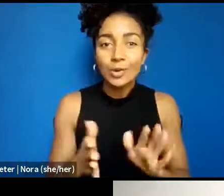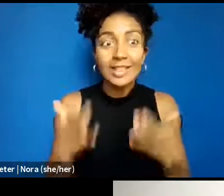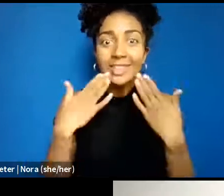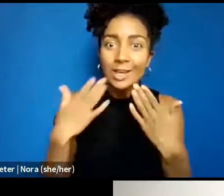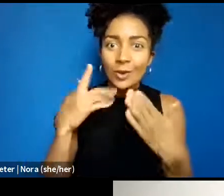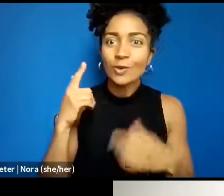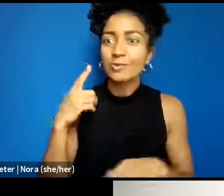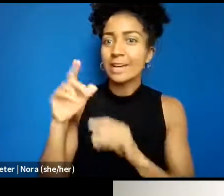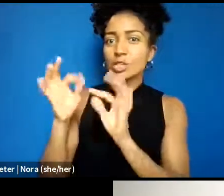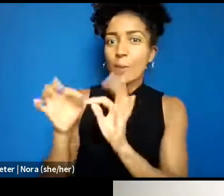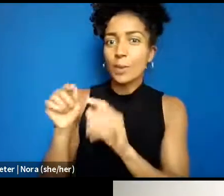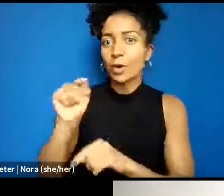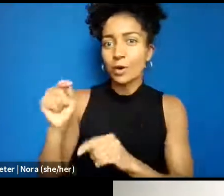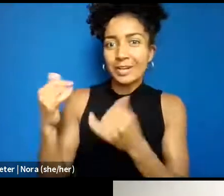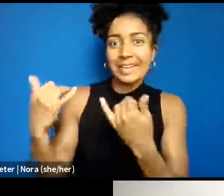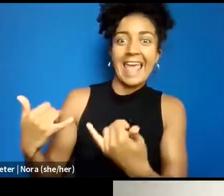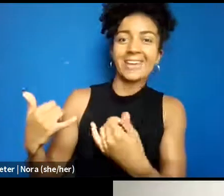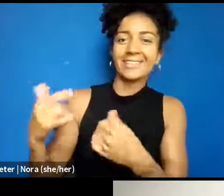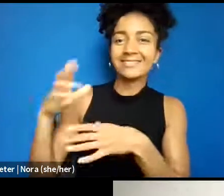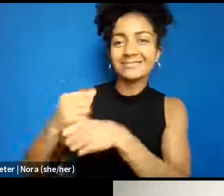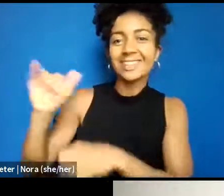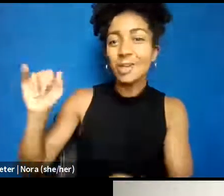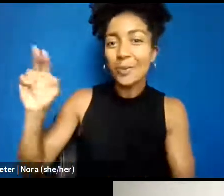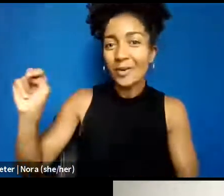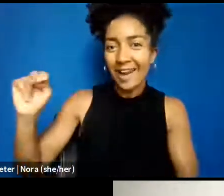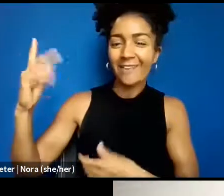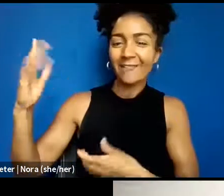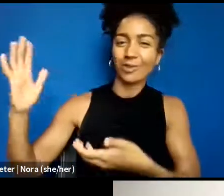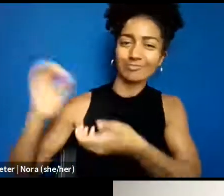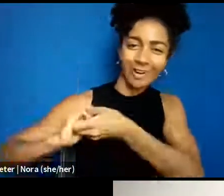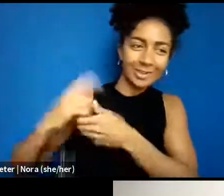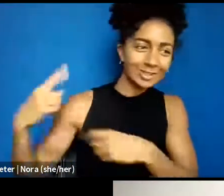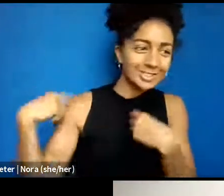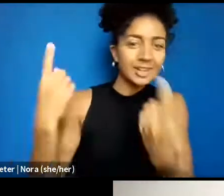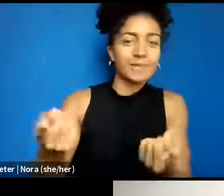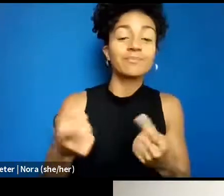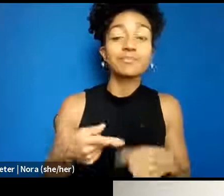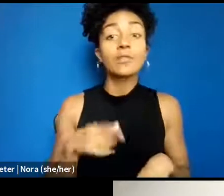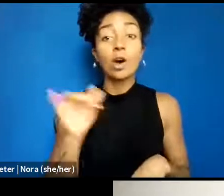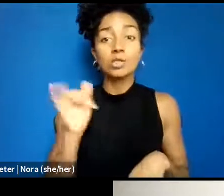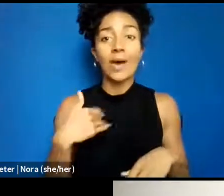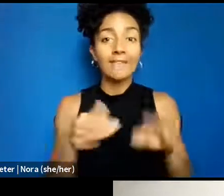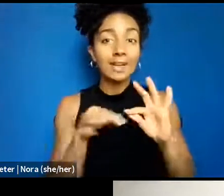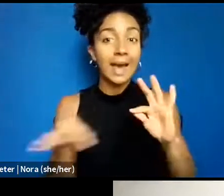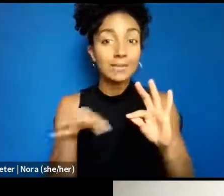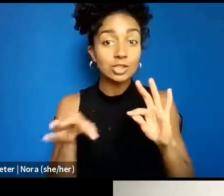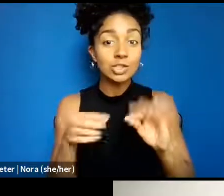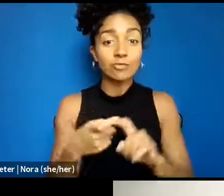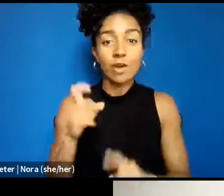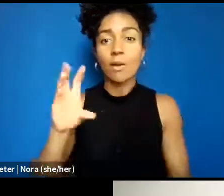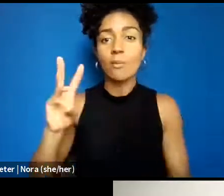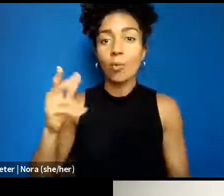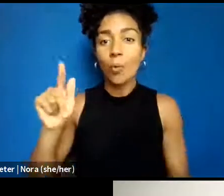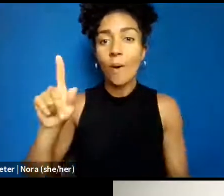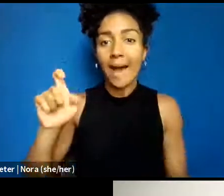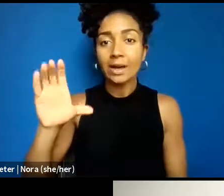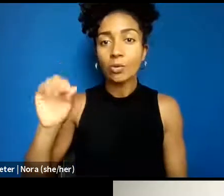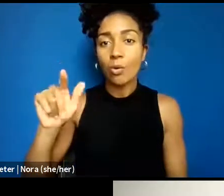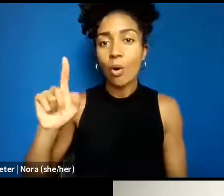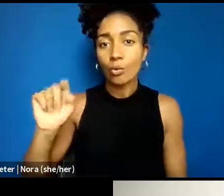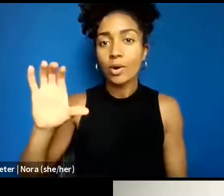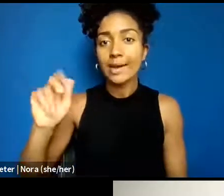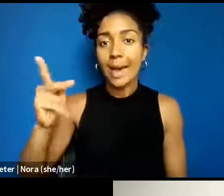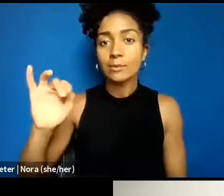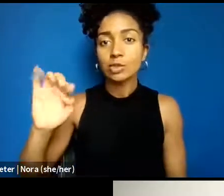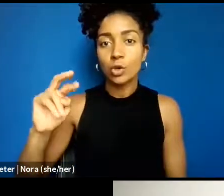partnership. This is also being live captioned by White Coat Captioning. Maggie at White Coat Captioning is captioning